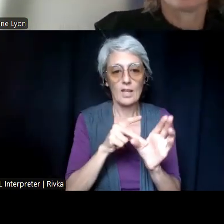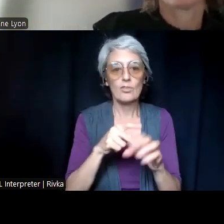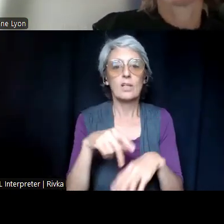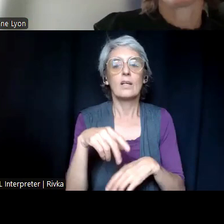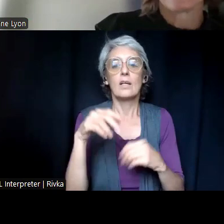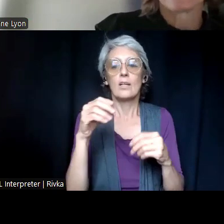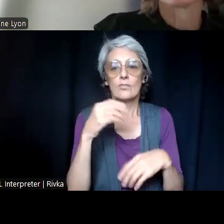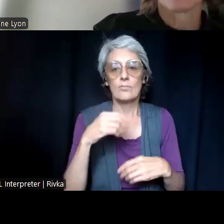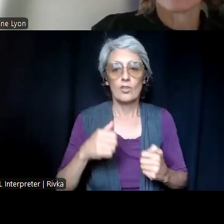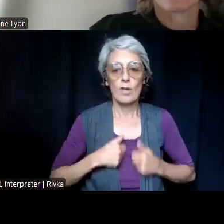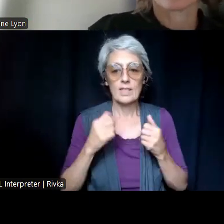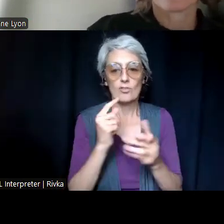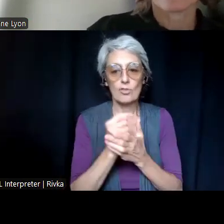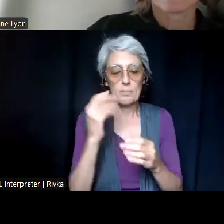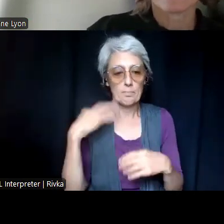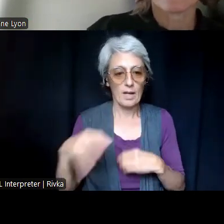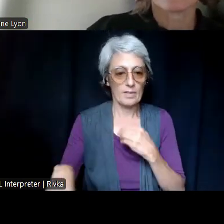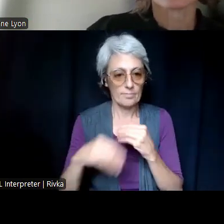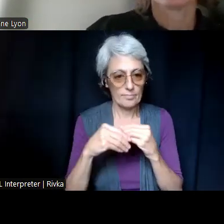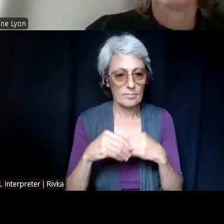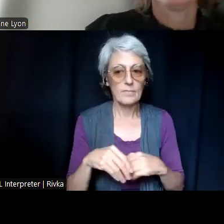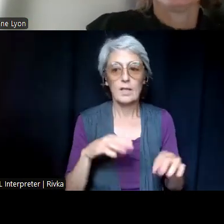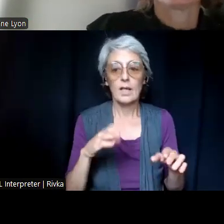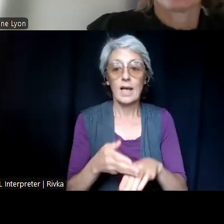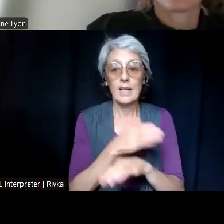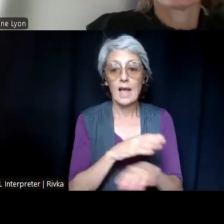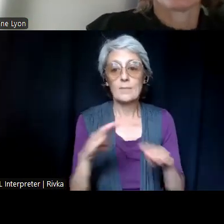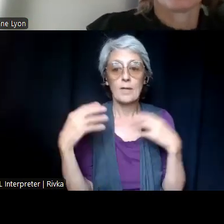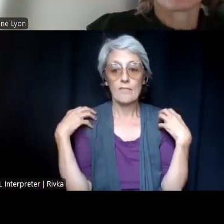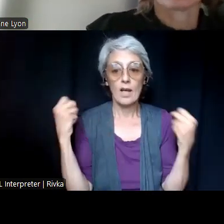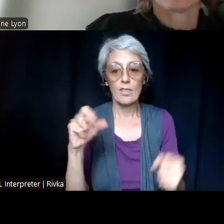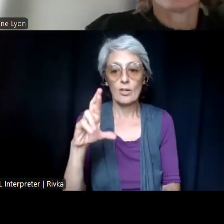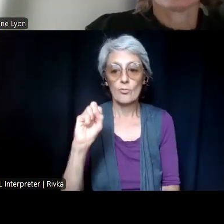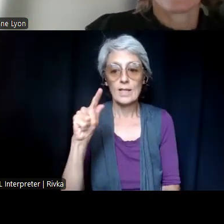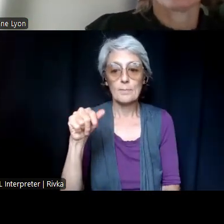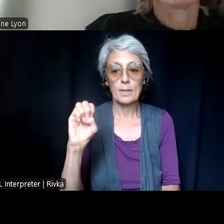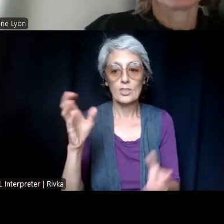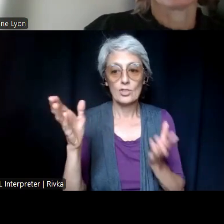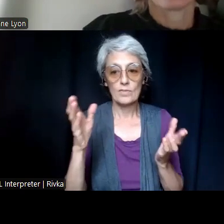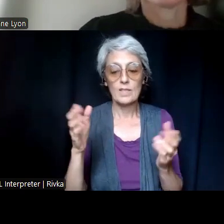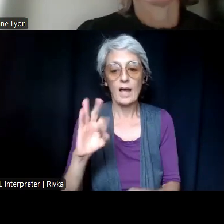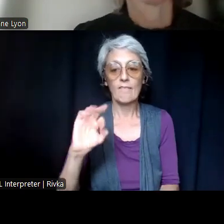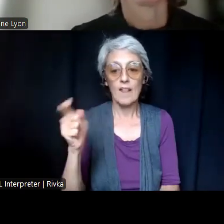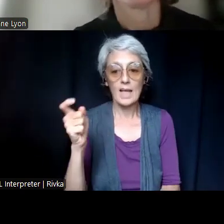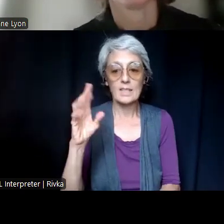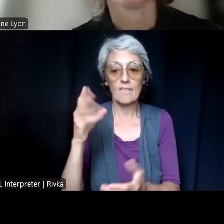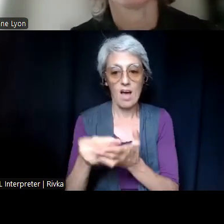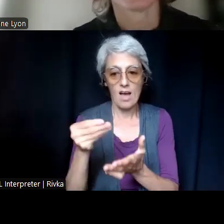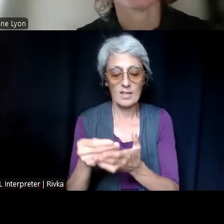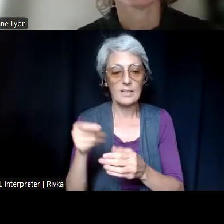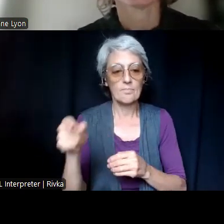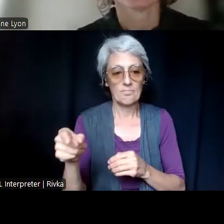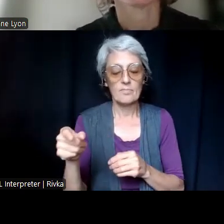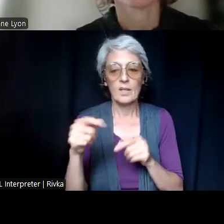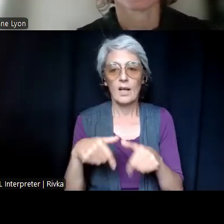new enhanced behavioral health respite service, as well as a flex funds that really allow the